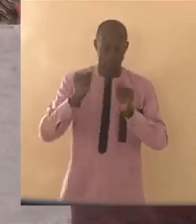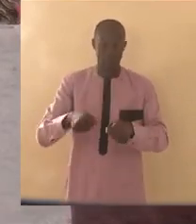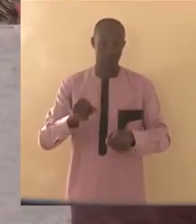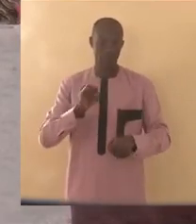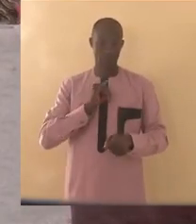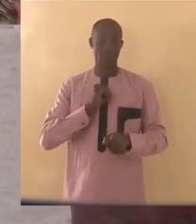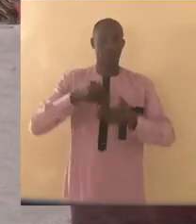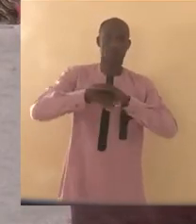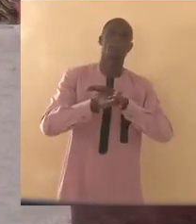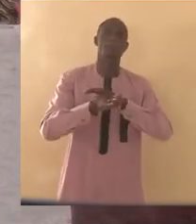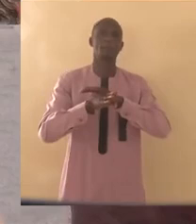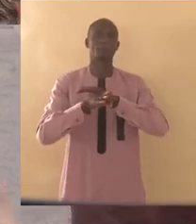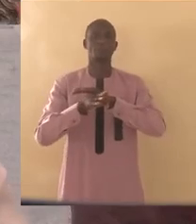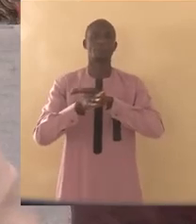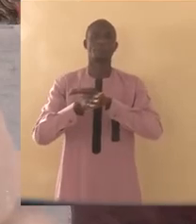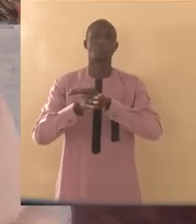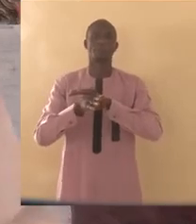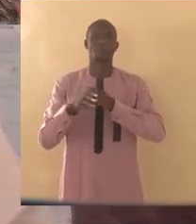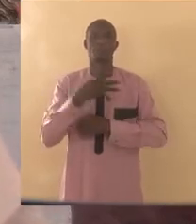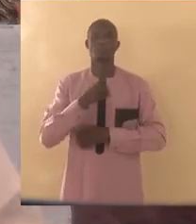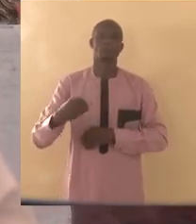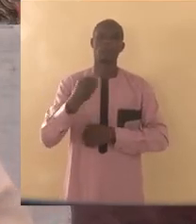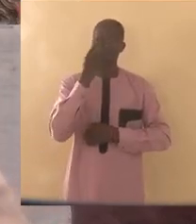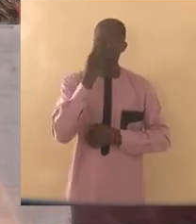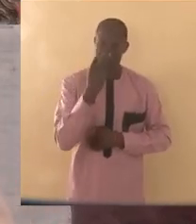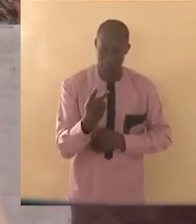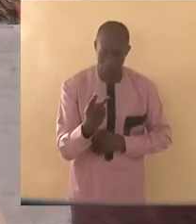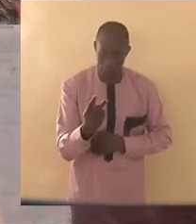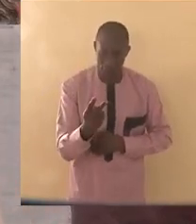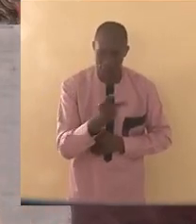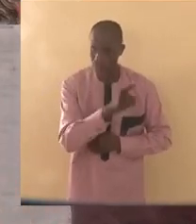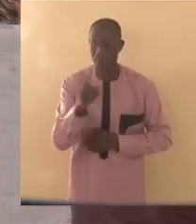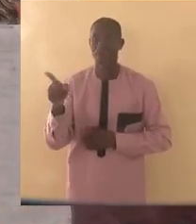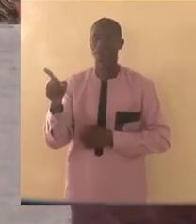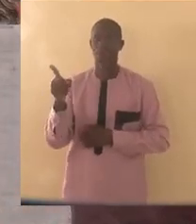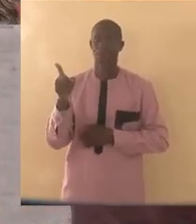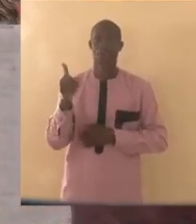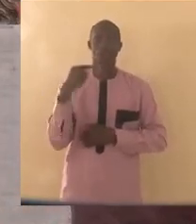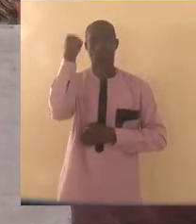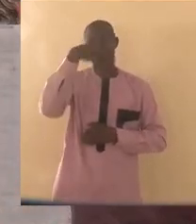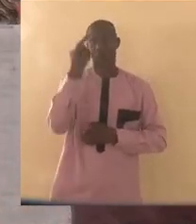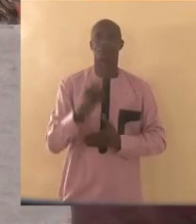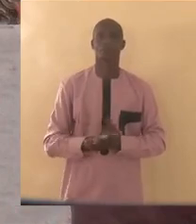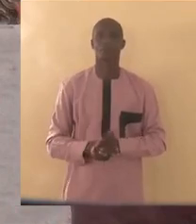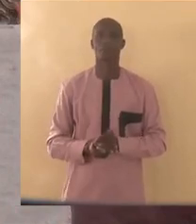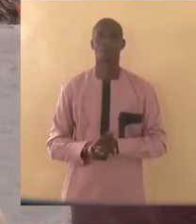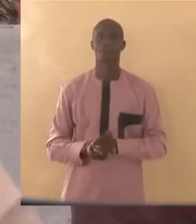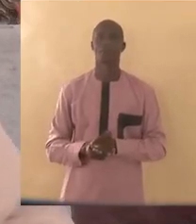When can I enter and see your